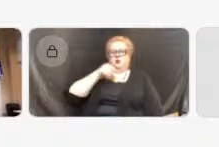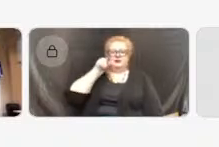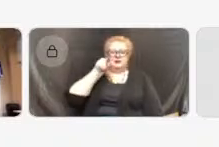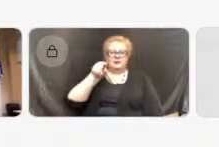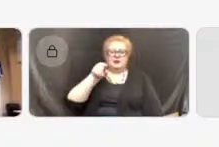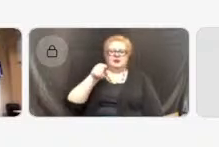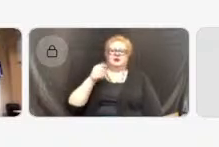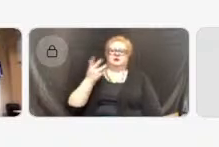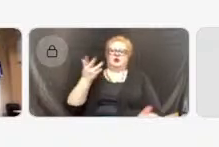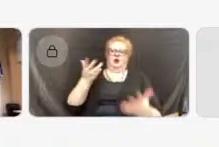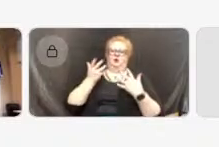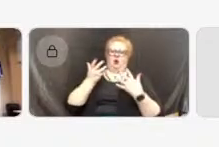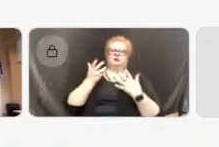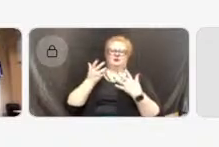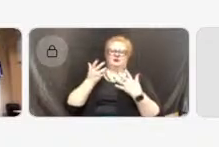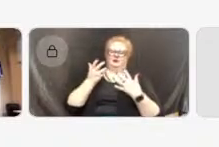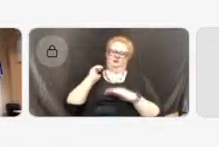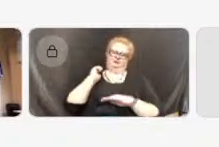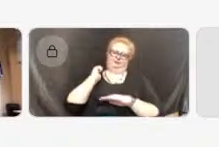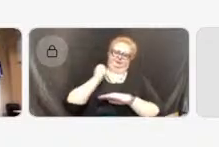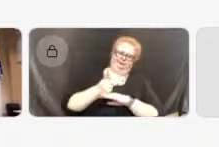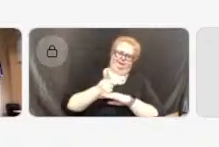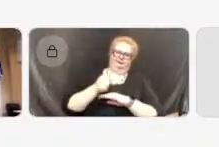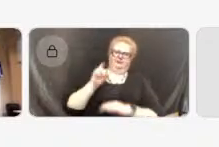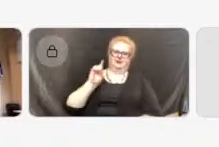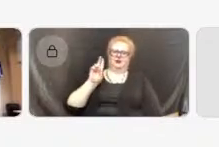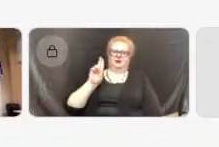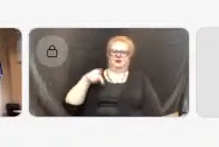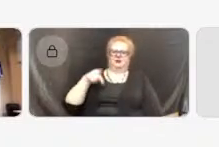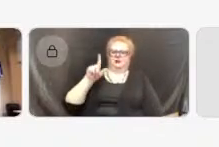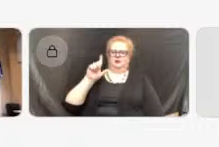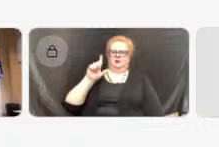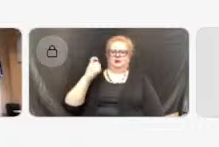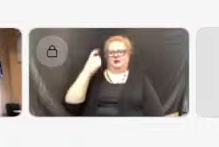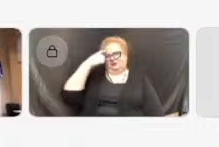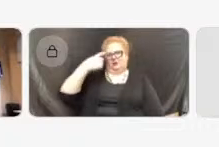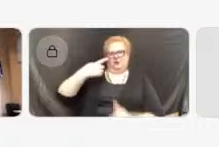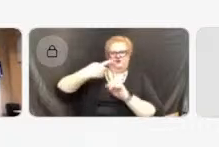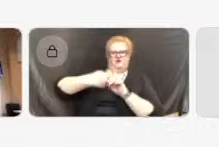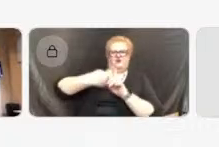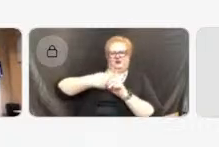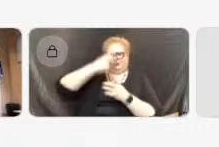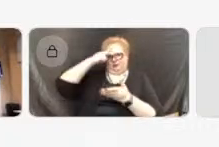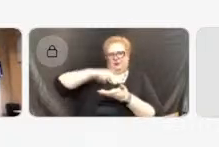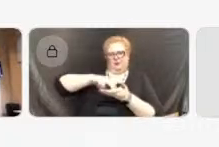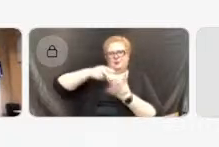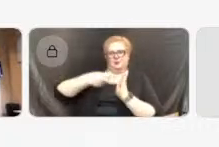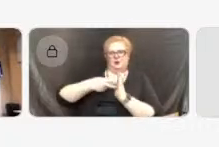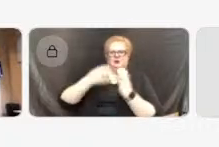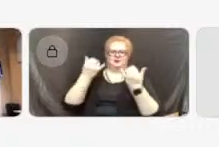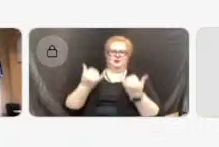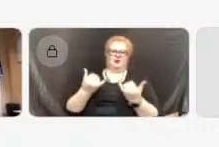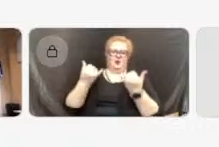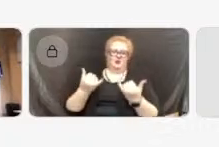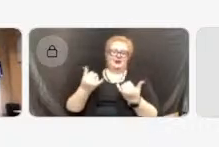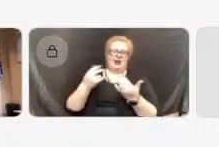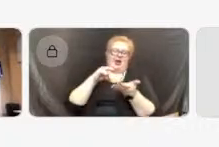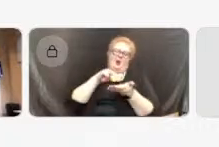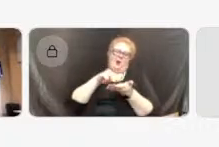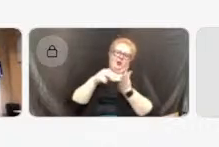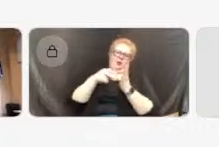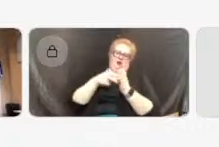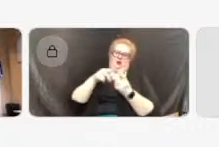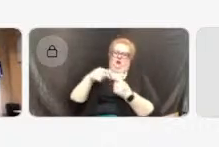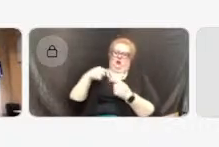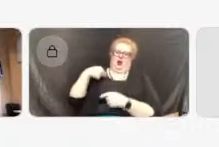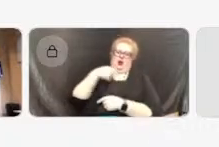these duplexes really for rental purposes. So now we have what is tantamount to